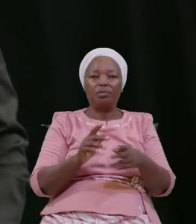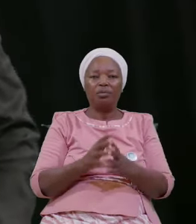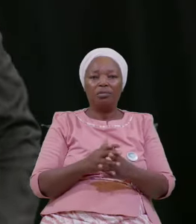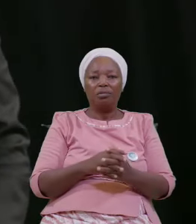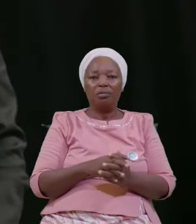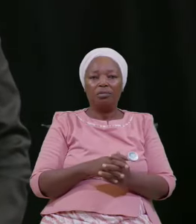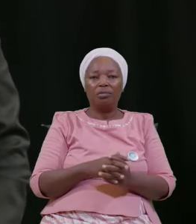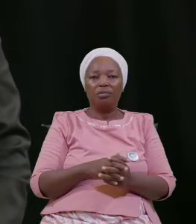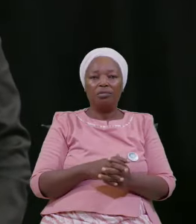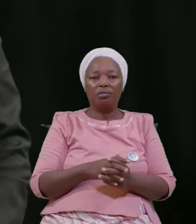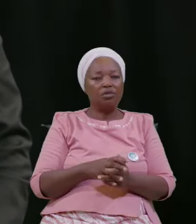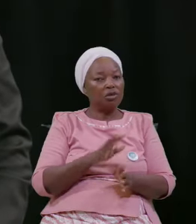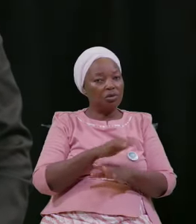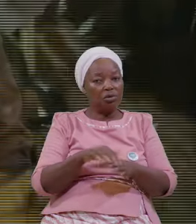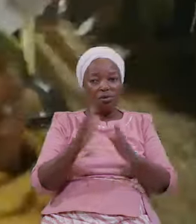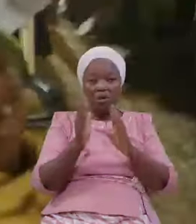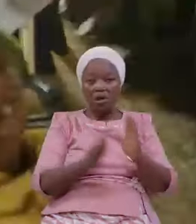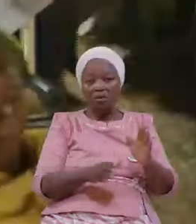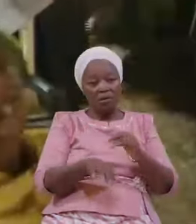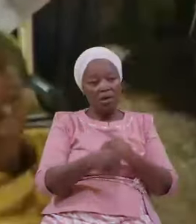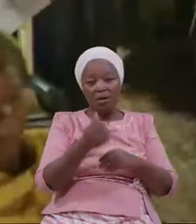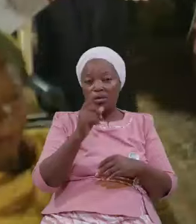Don't leave anybody